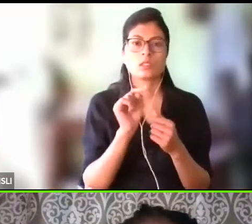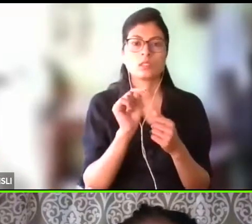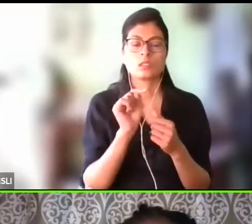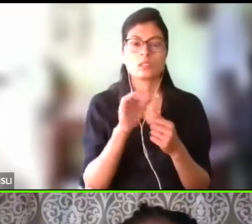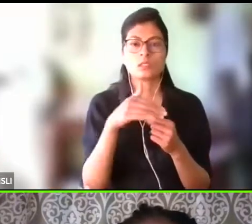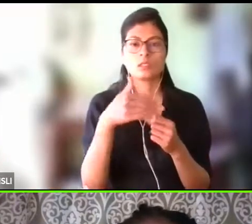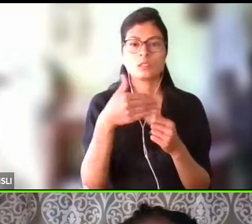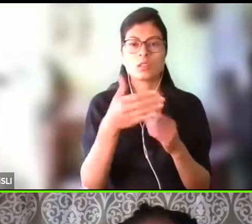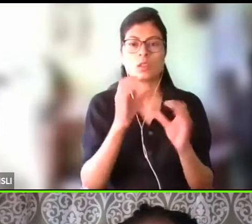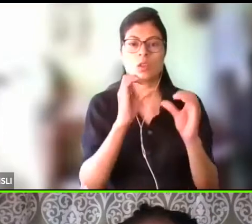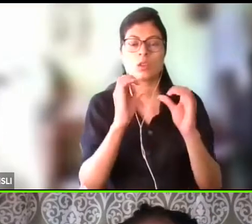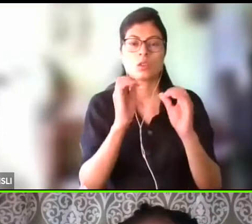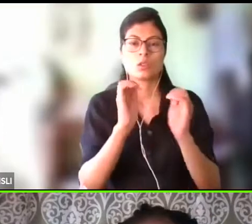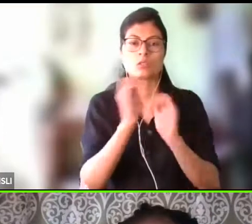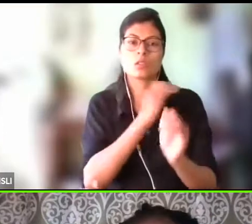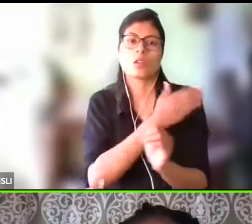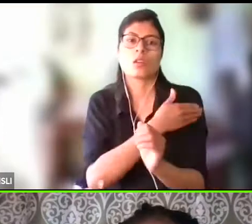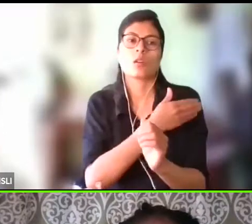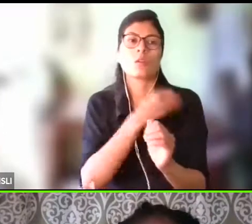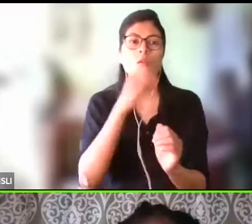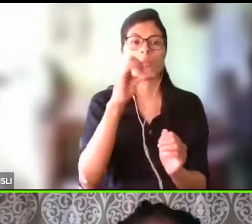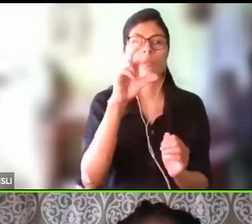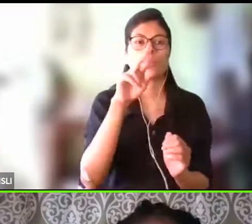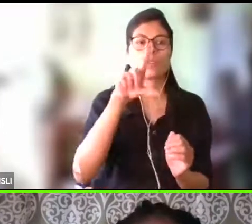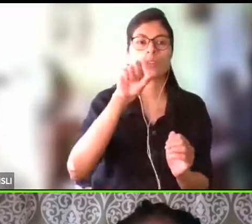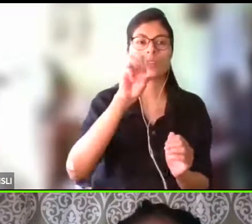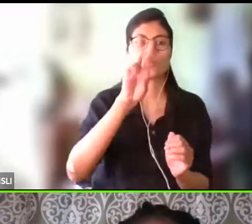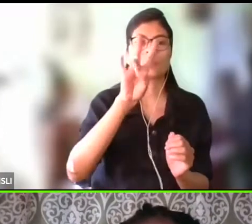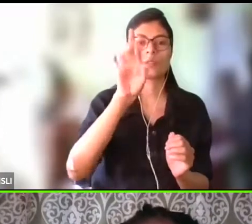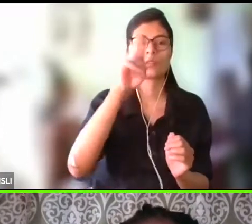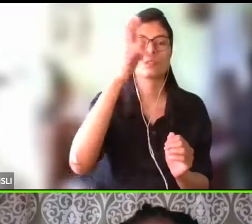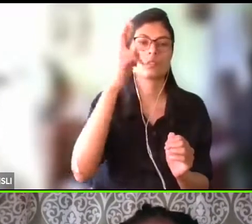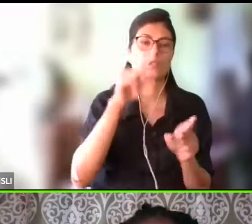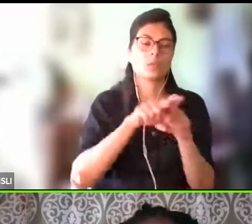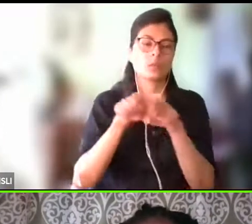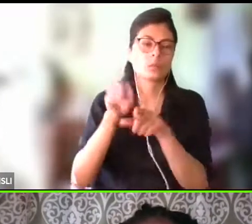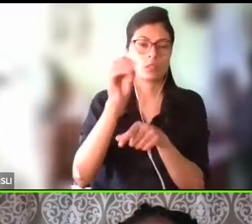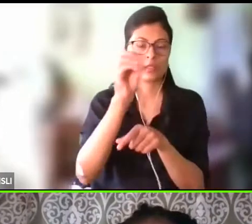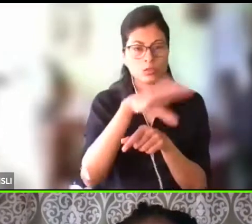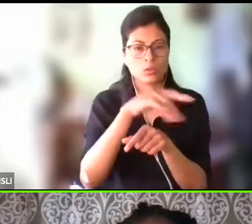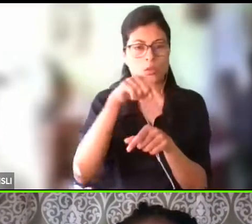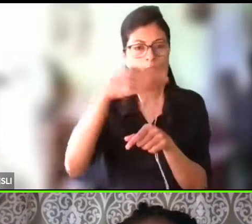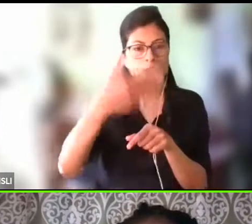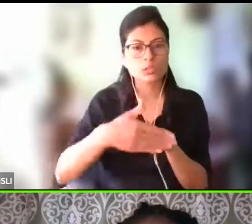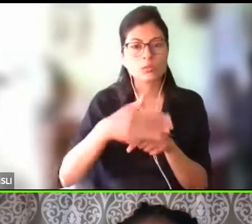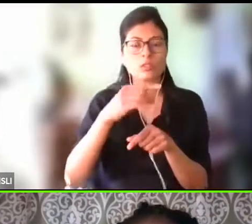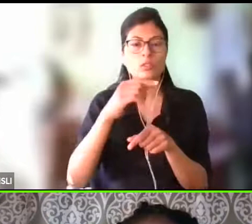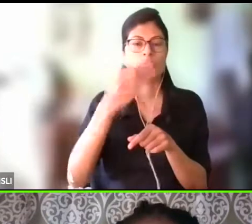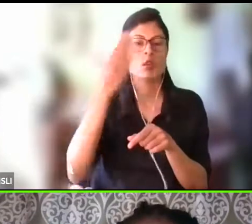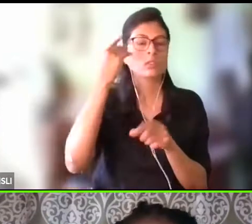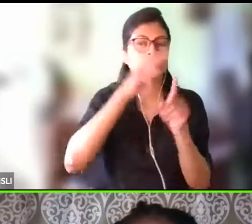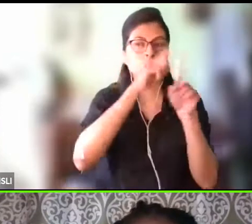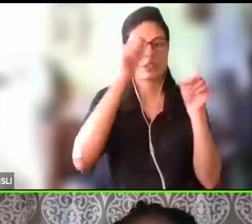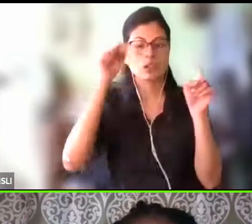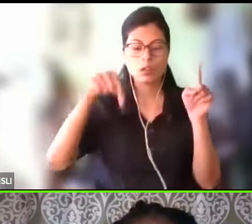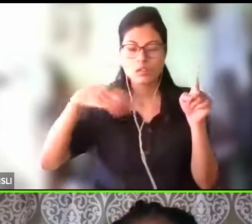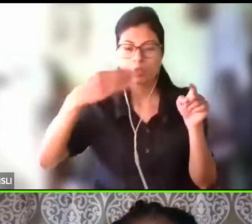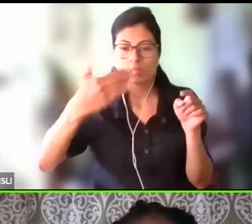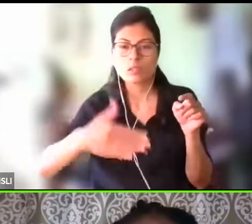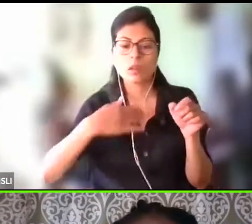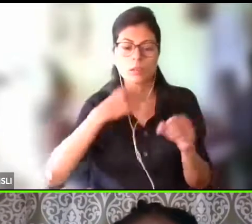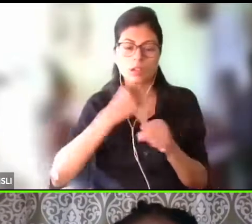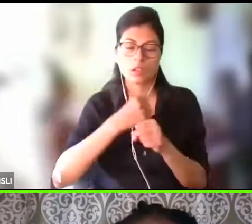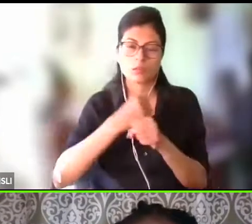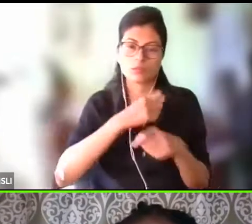that from April this year up to this day, because not everybody has been able to